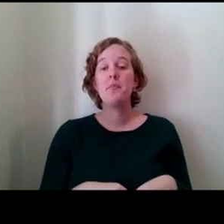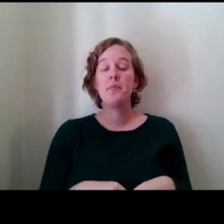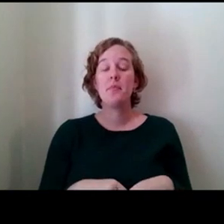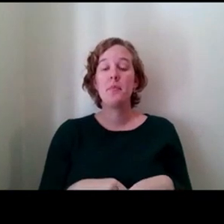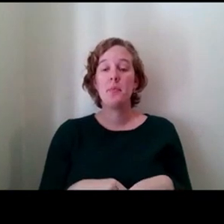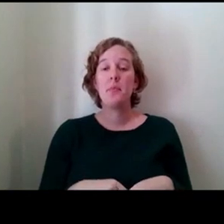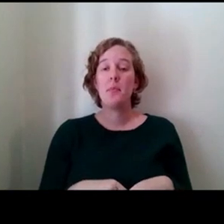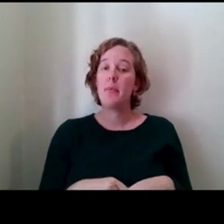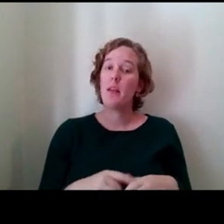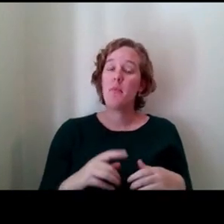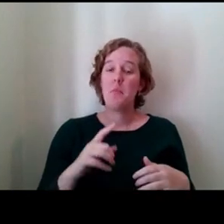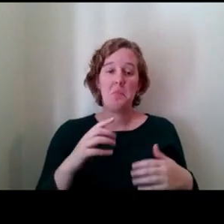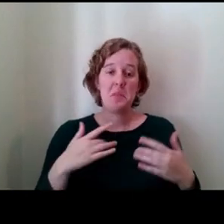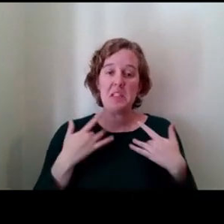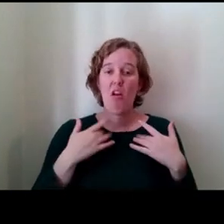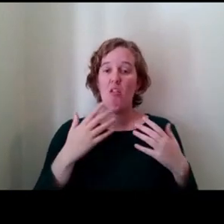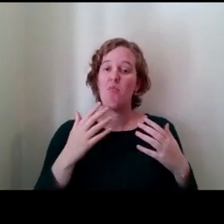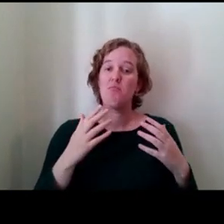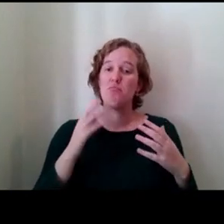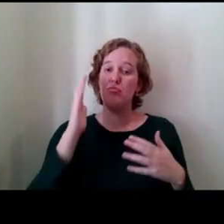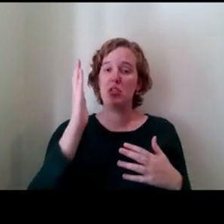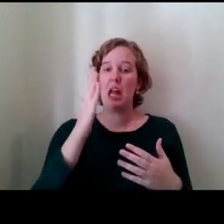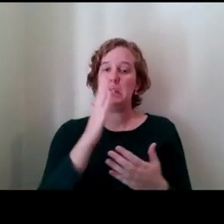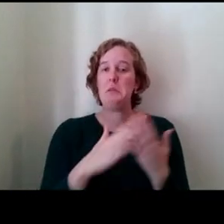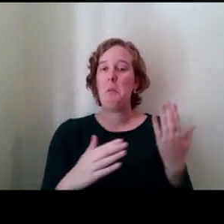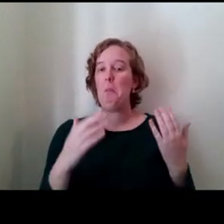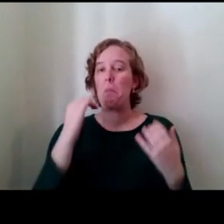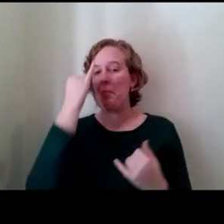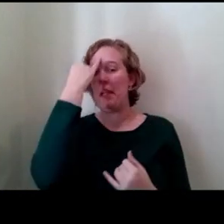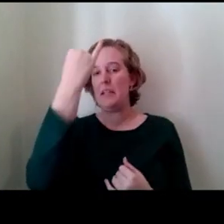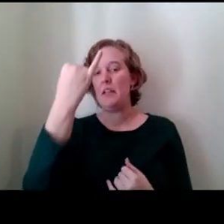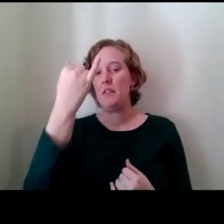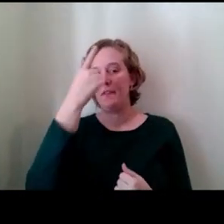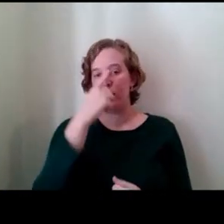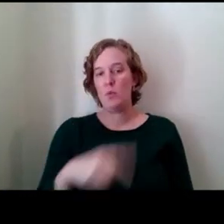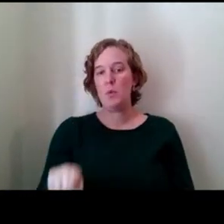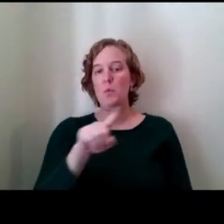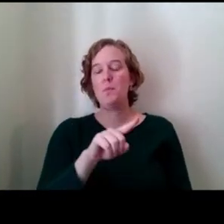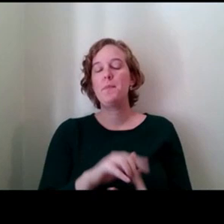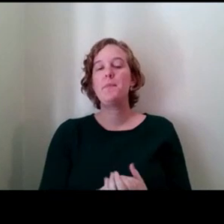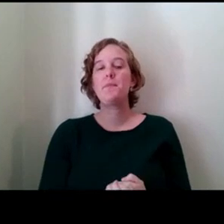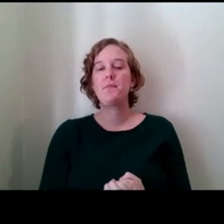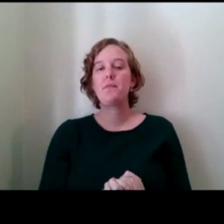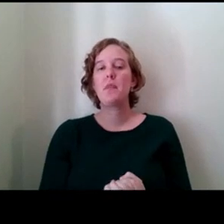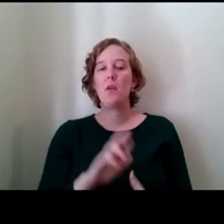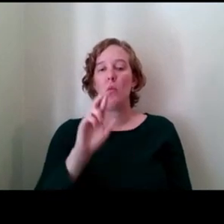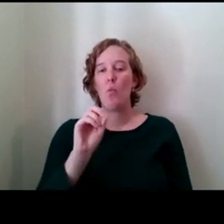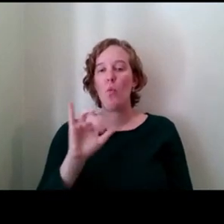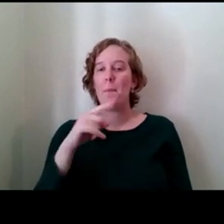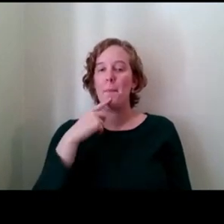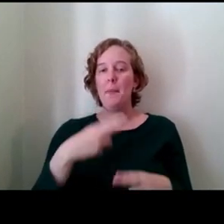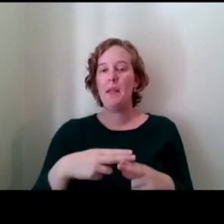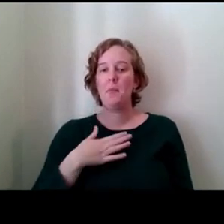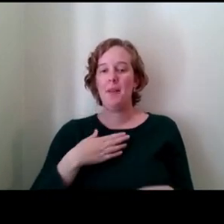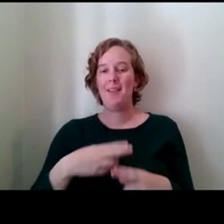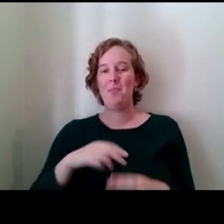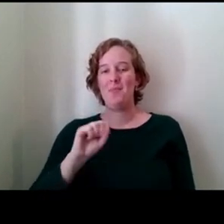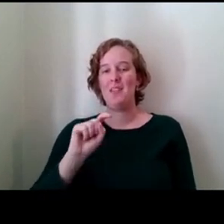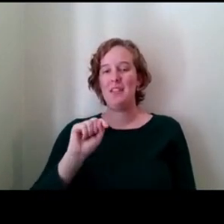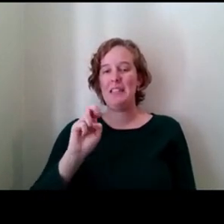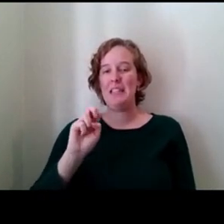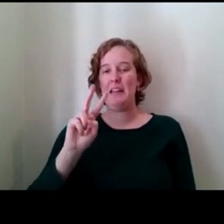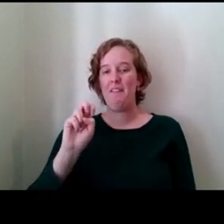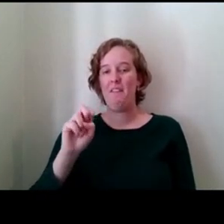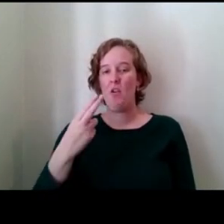and have this opportunity to present some ideas to you. So, as Roy said, I'm Steve Hodges. I work